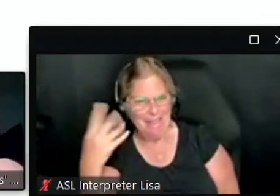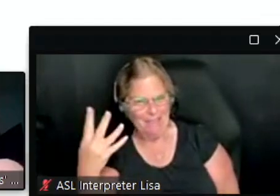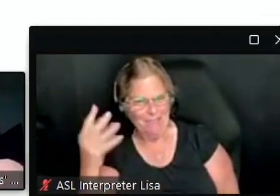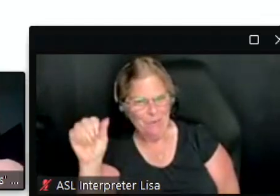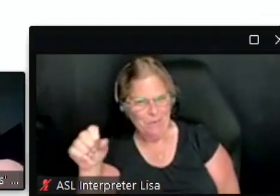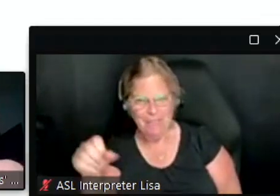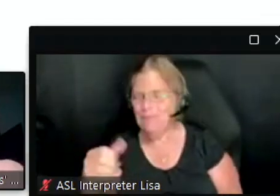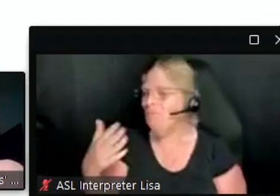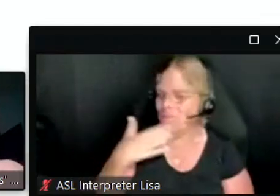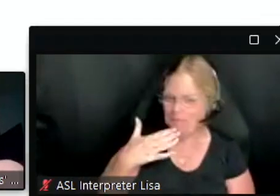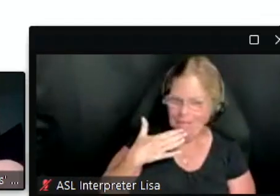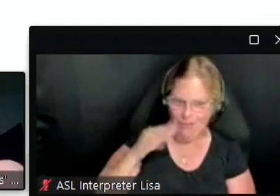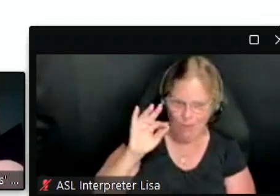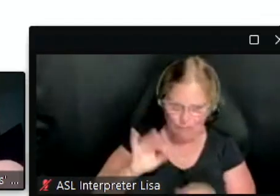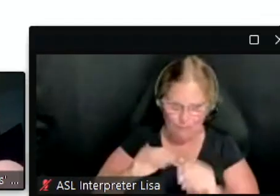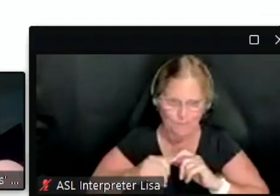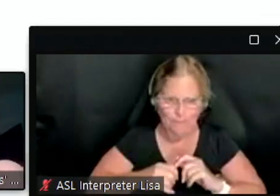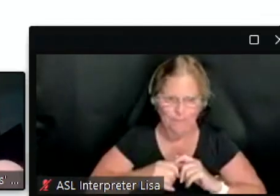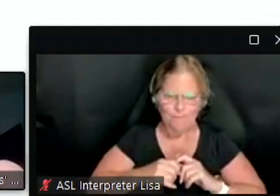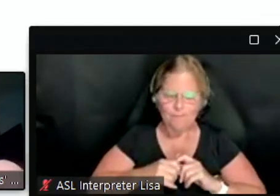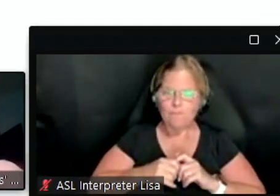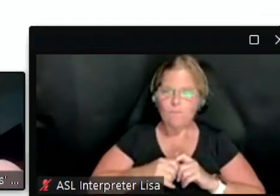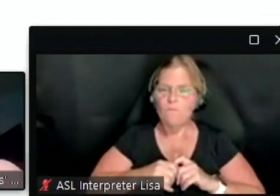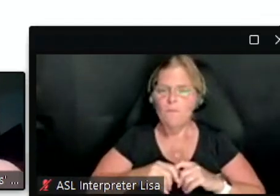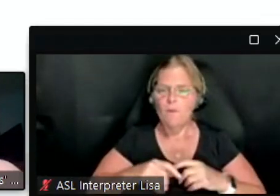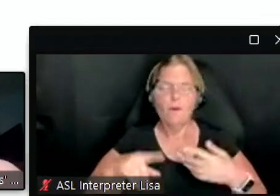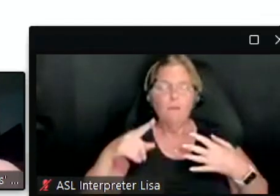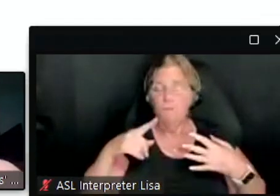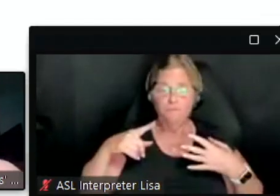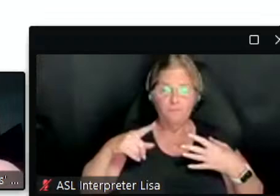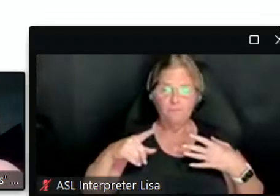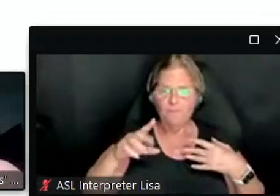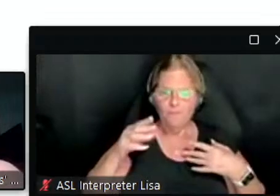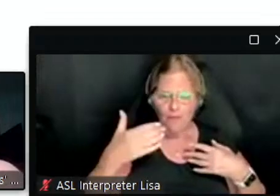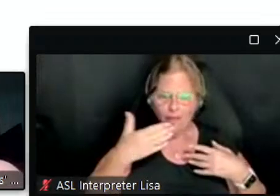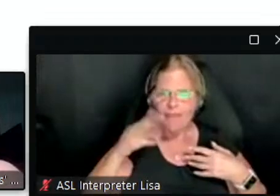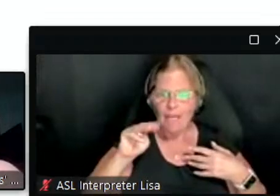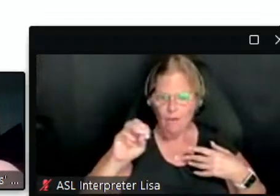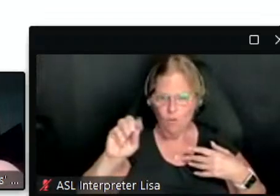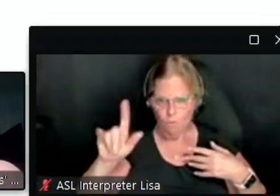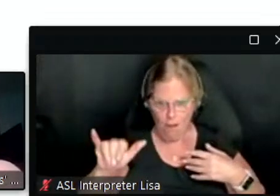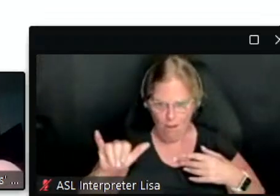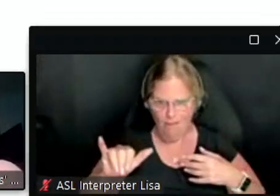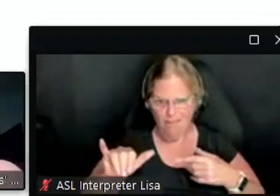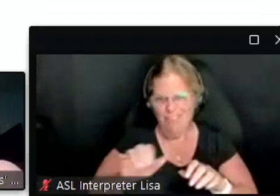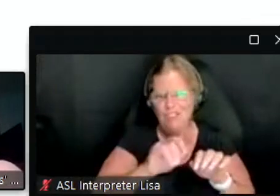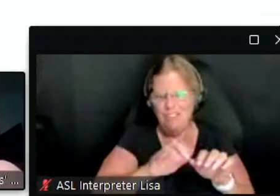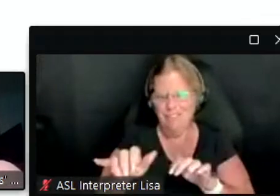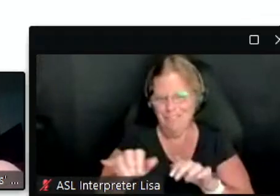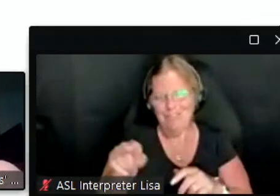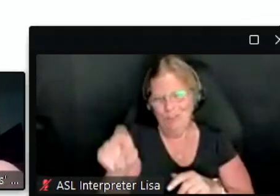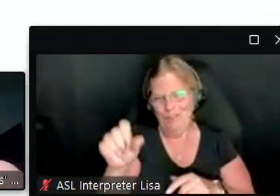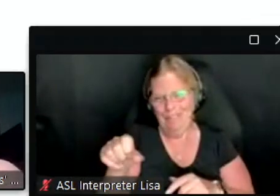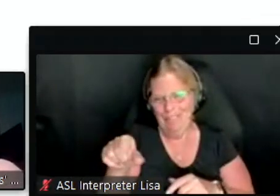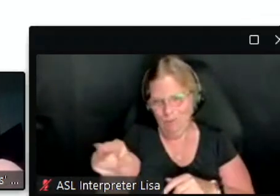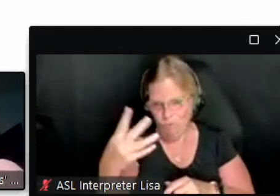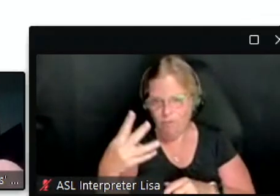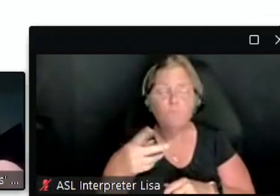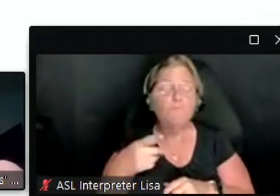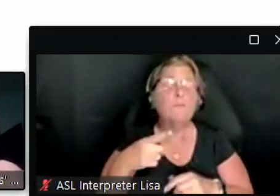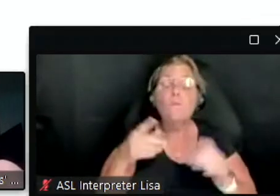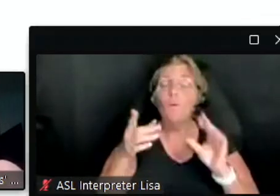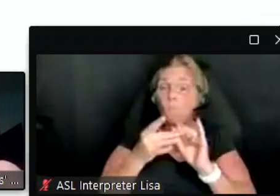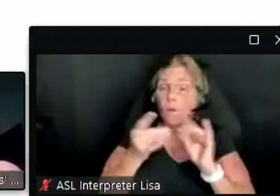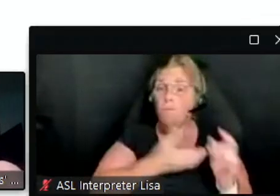Lisa. First thing is that thank you, Molly. Our comments are in the fact that in our group, there